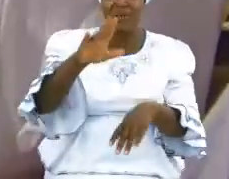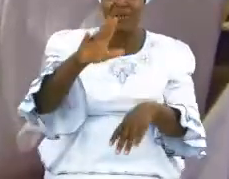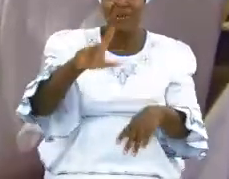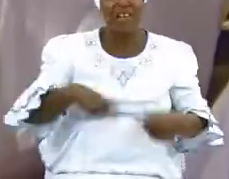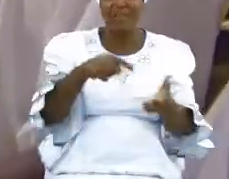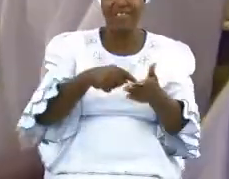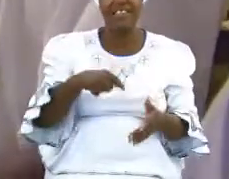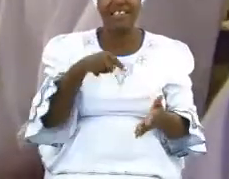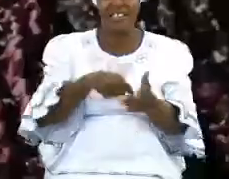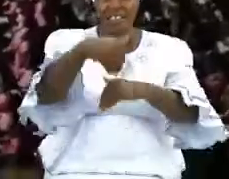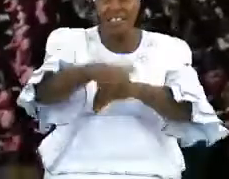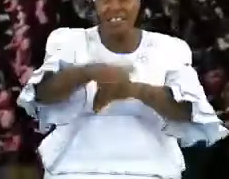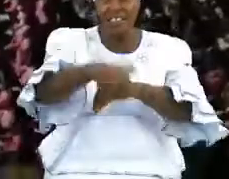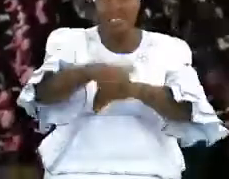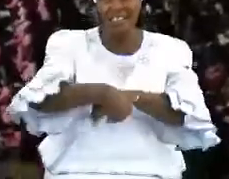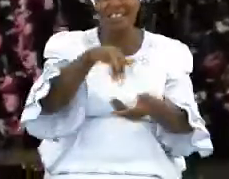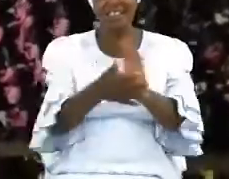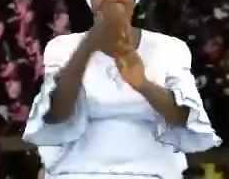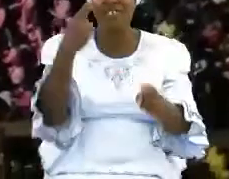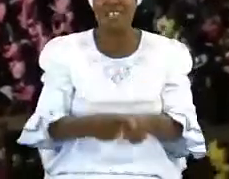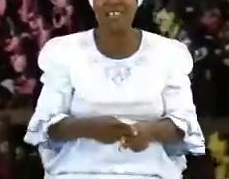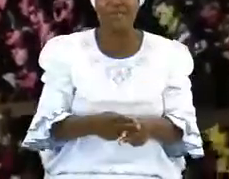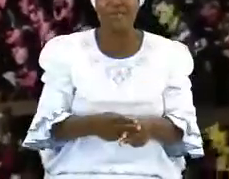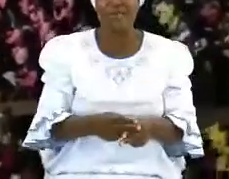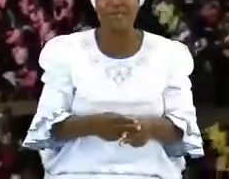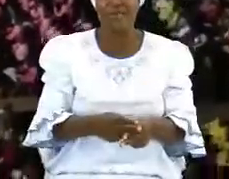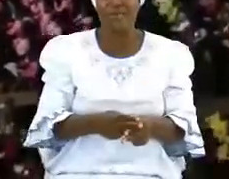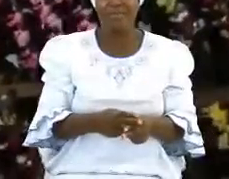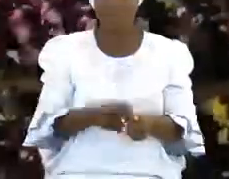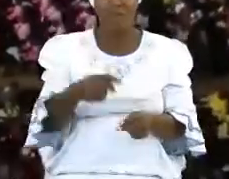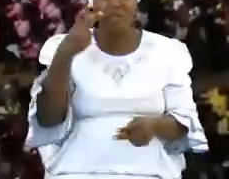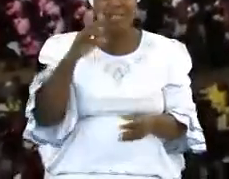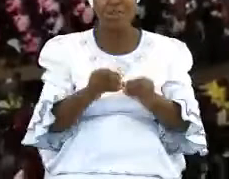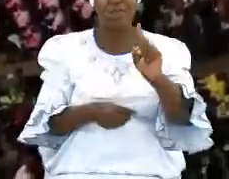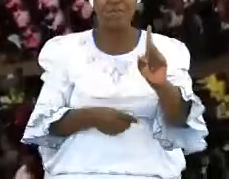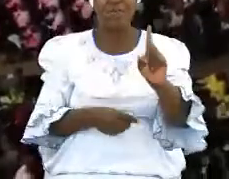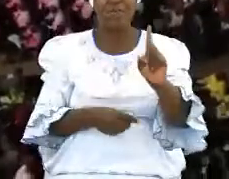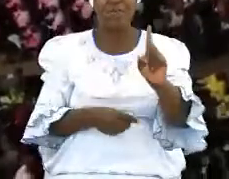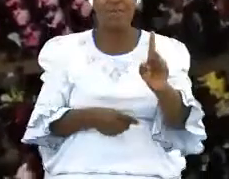in Jesus' name. Let's look at number one.